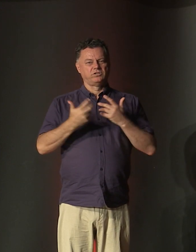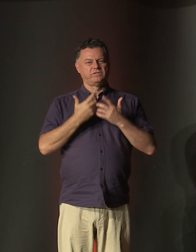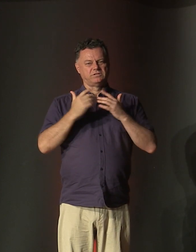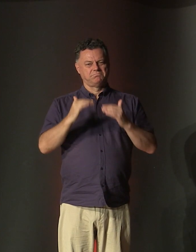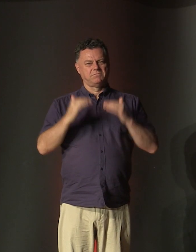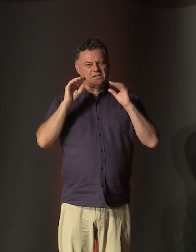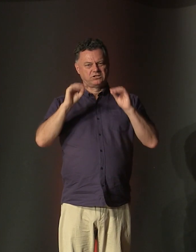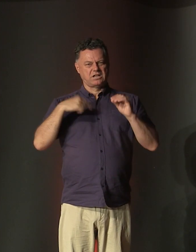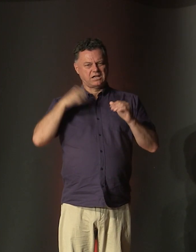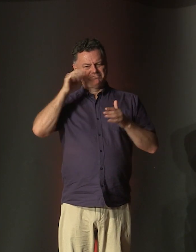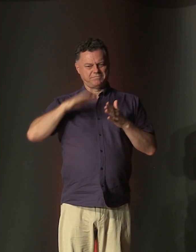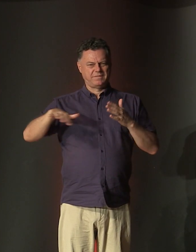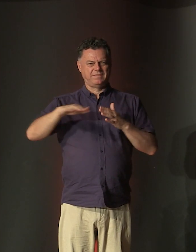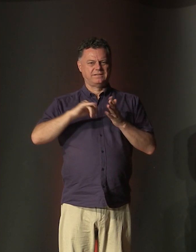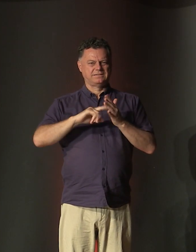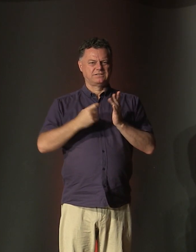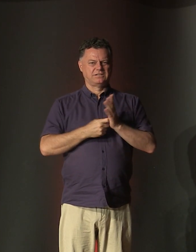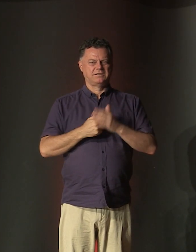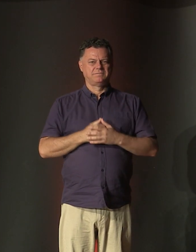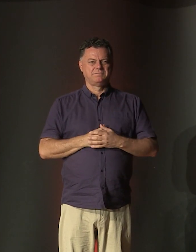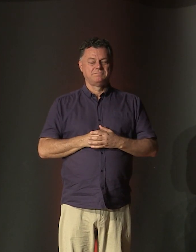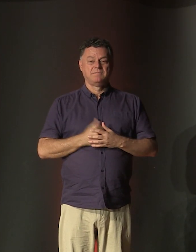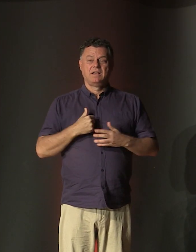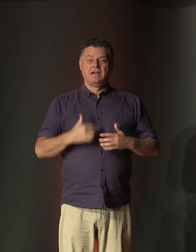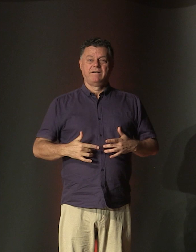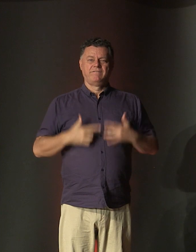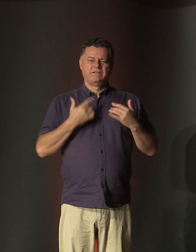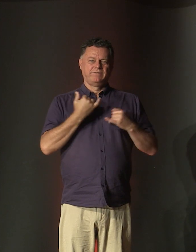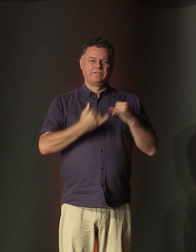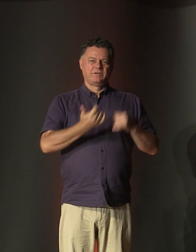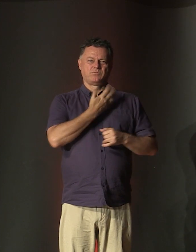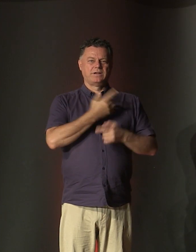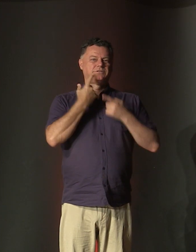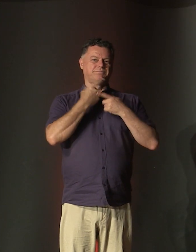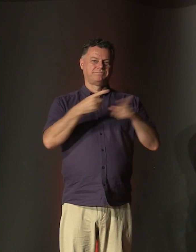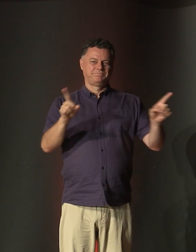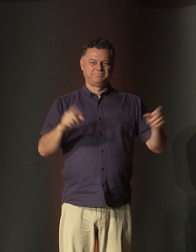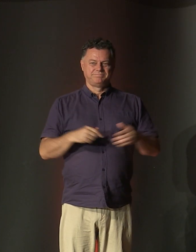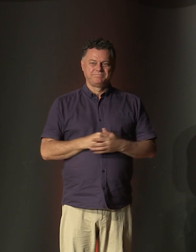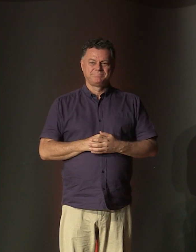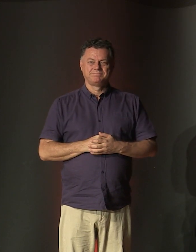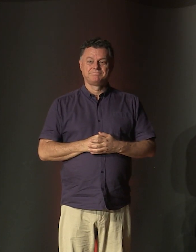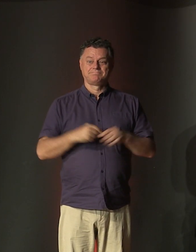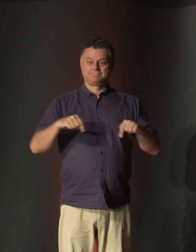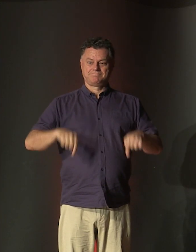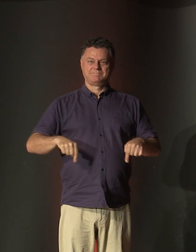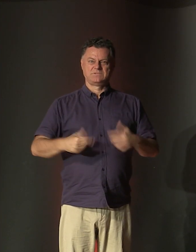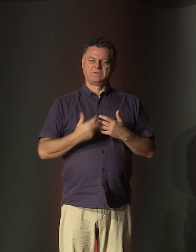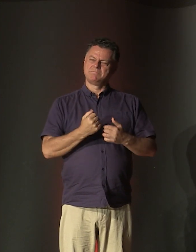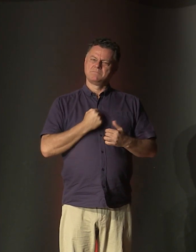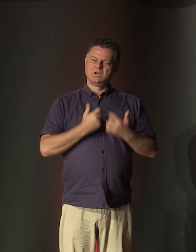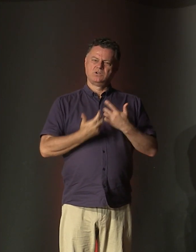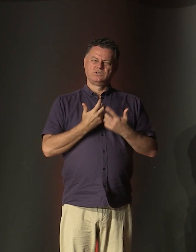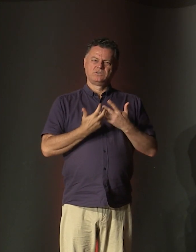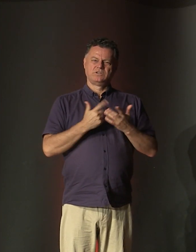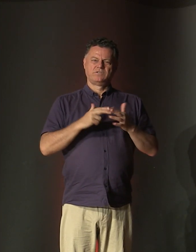sector. I'm so proud to be able to tell you that my university, the